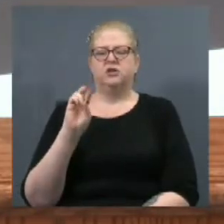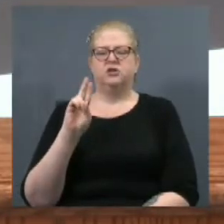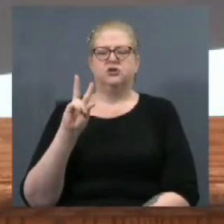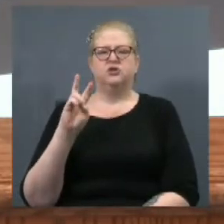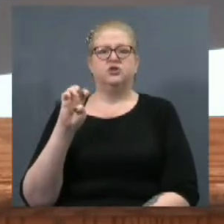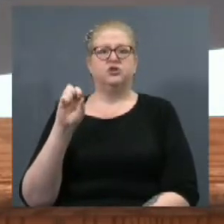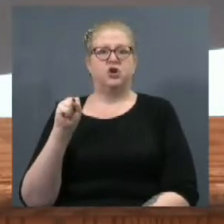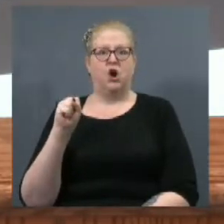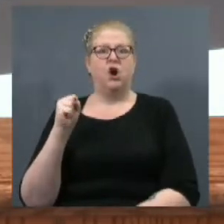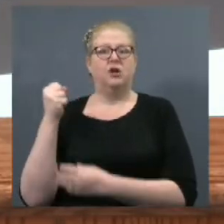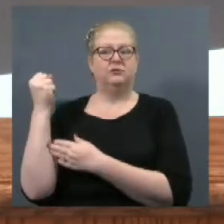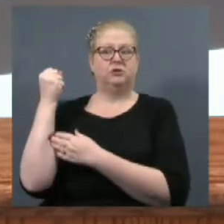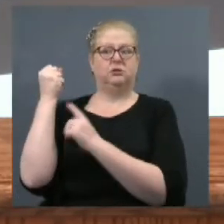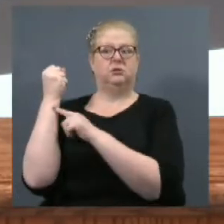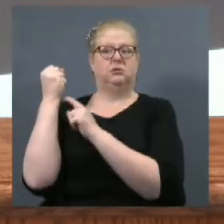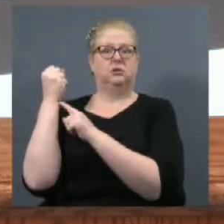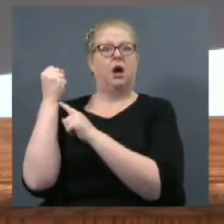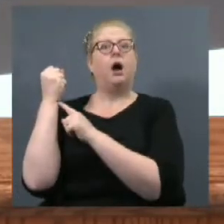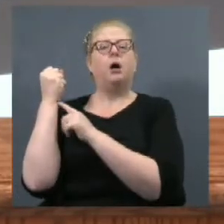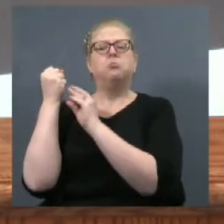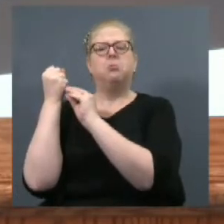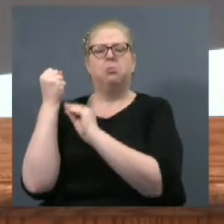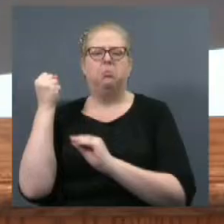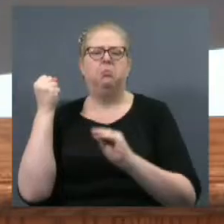lost roadways and critical ones